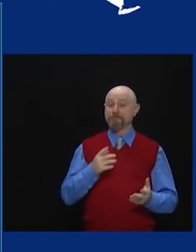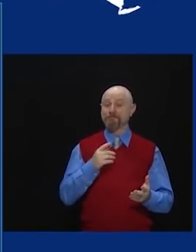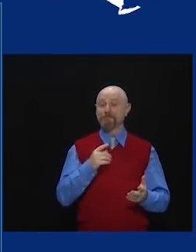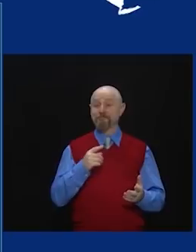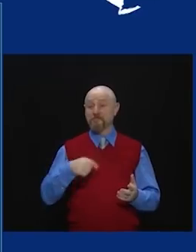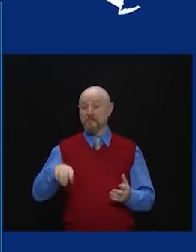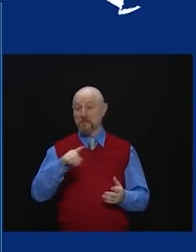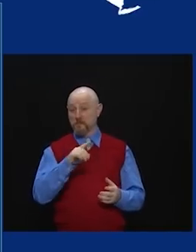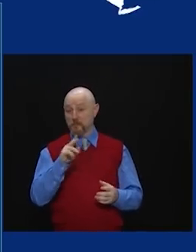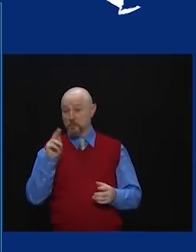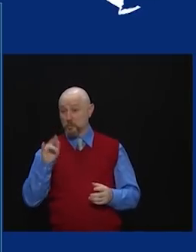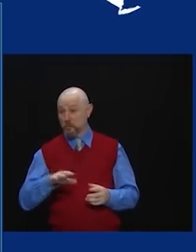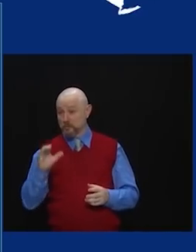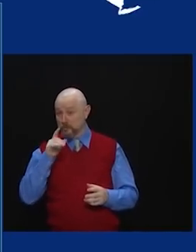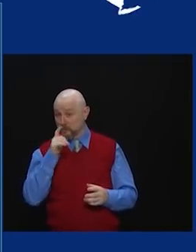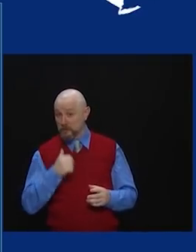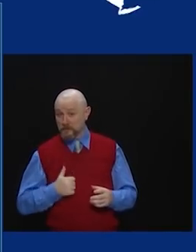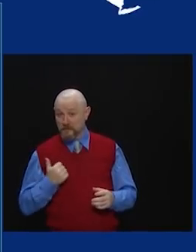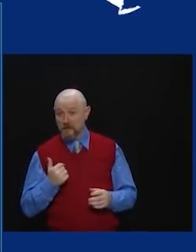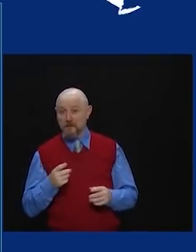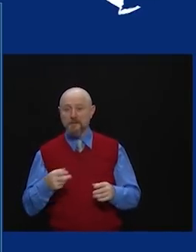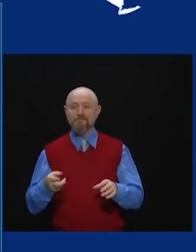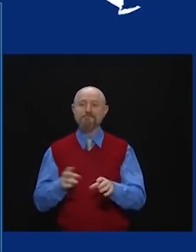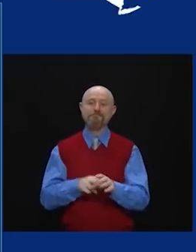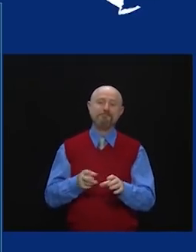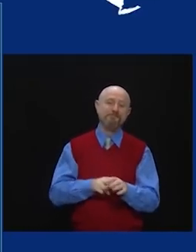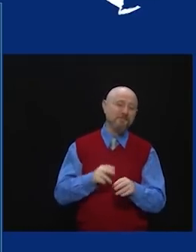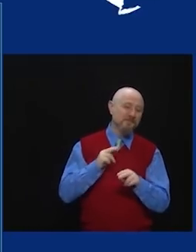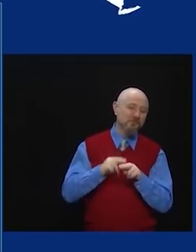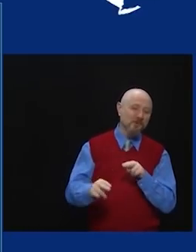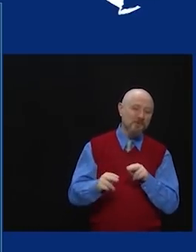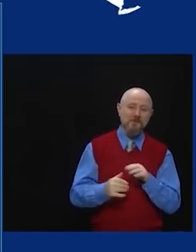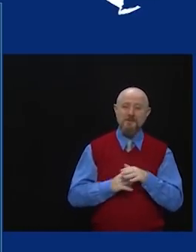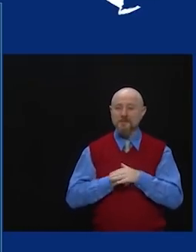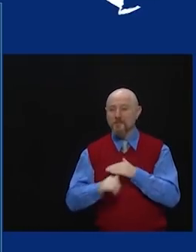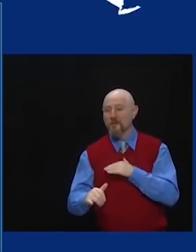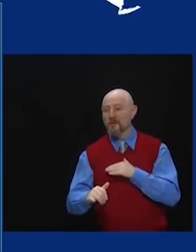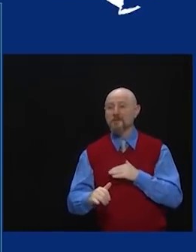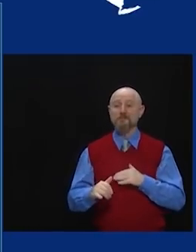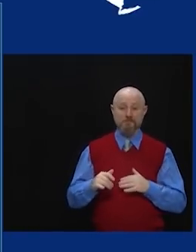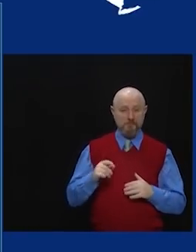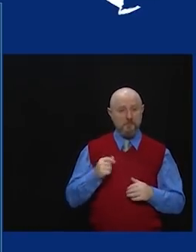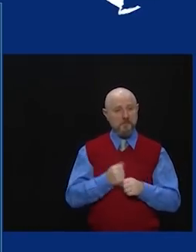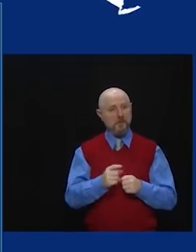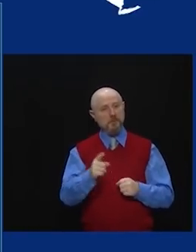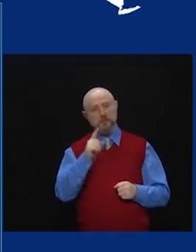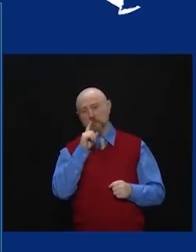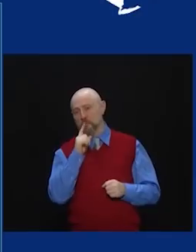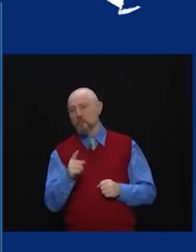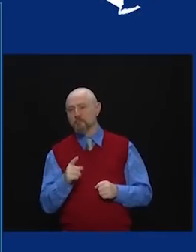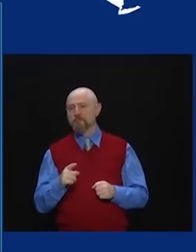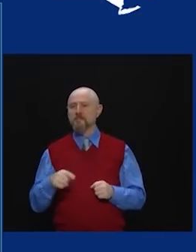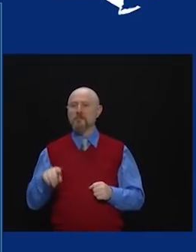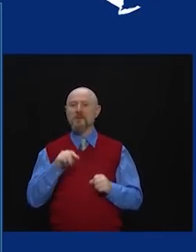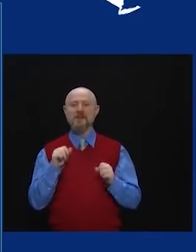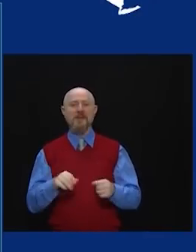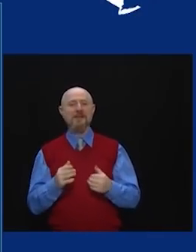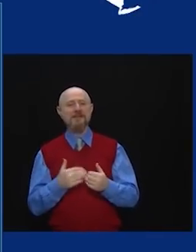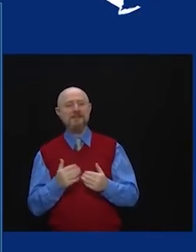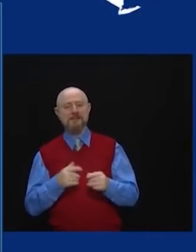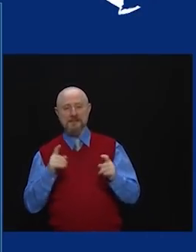get back on the subway, take the subway. We're making sure that this is a place you can easily get tested. So we've added